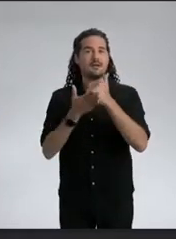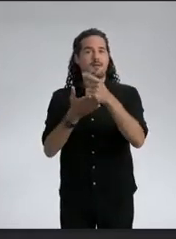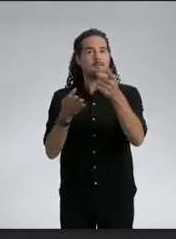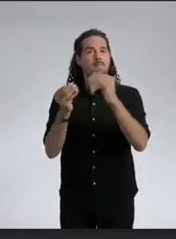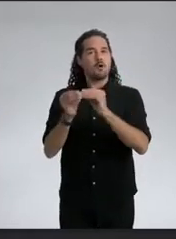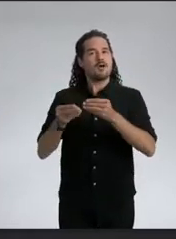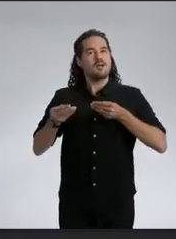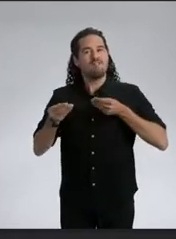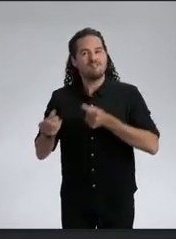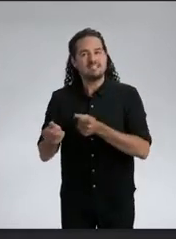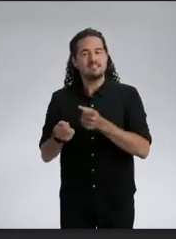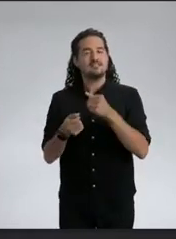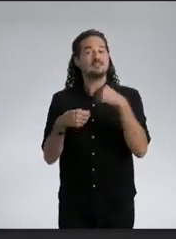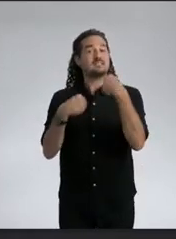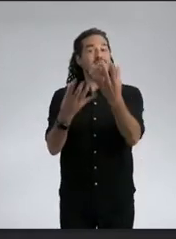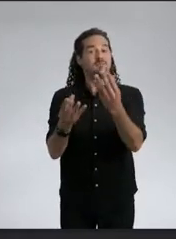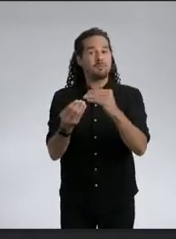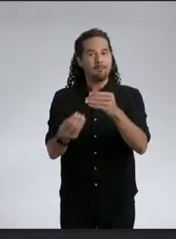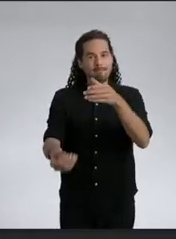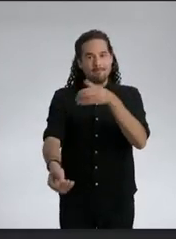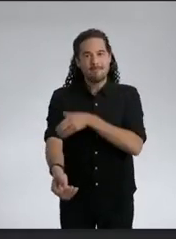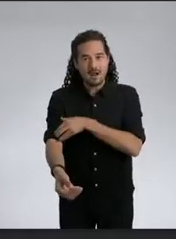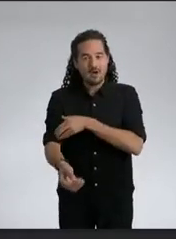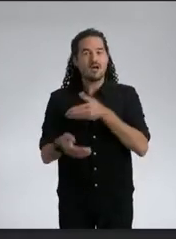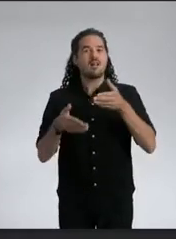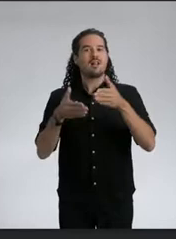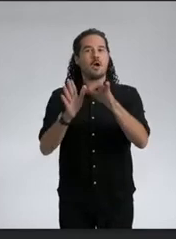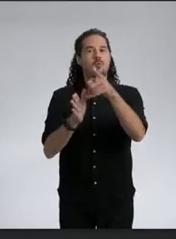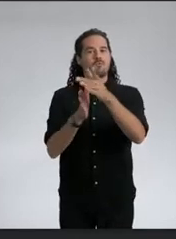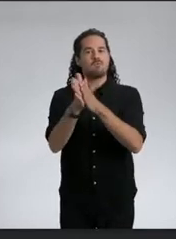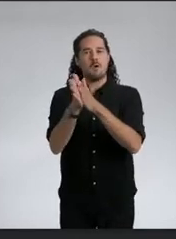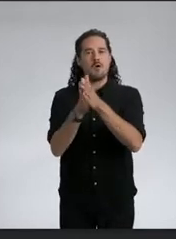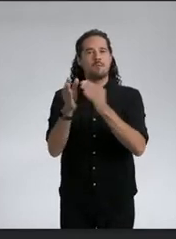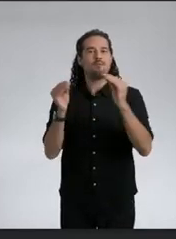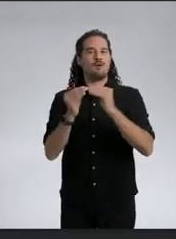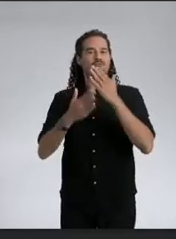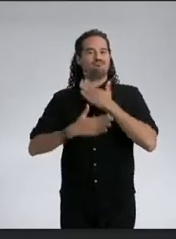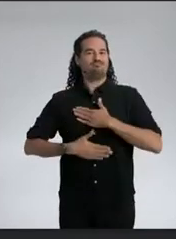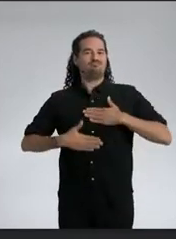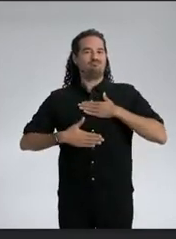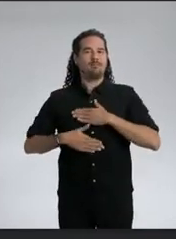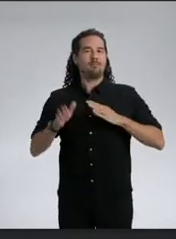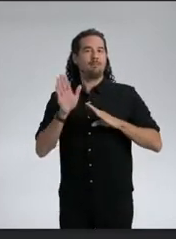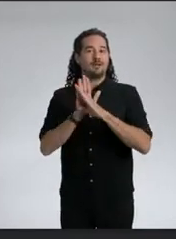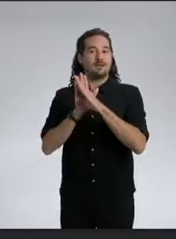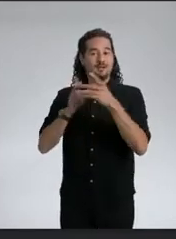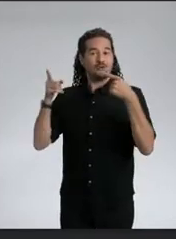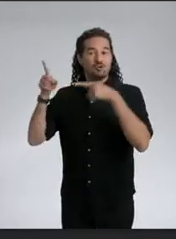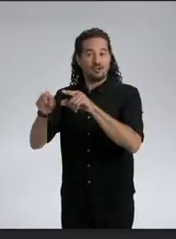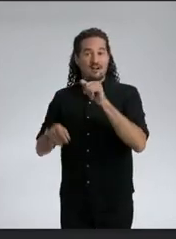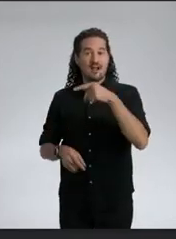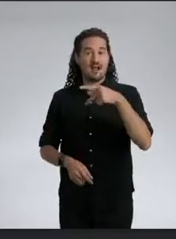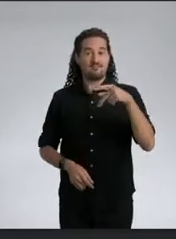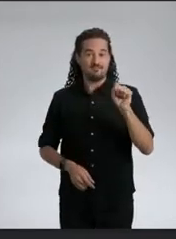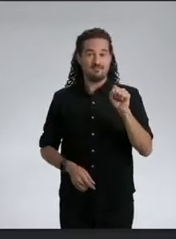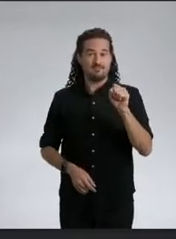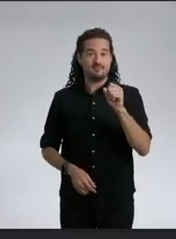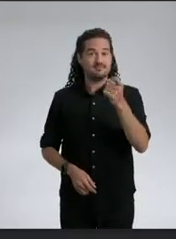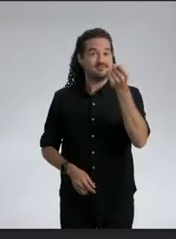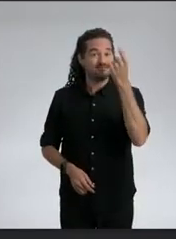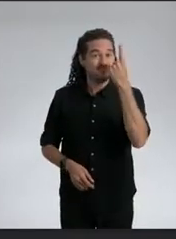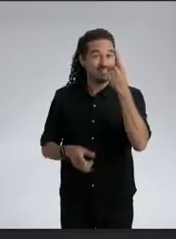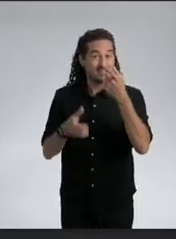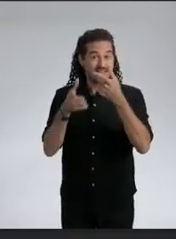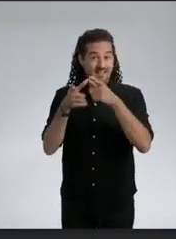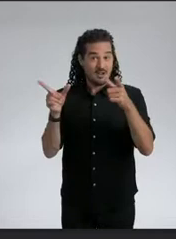more power, and allow you to have more fun building concurrent apps. Of course, the language is just one